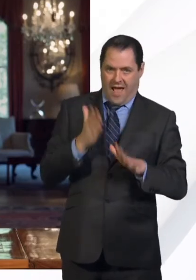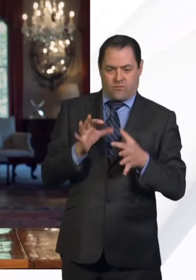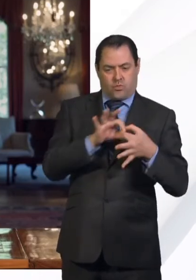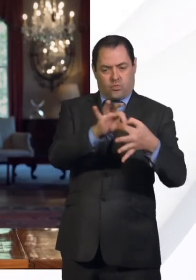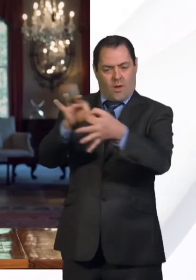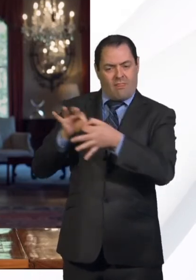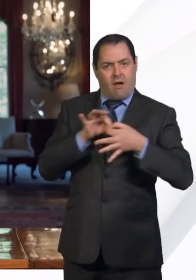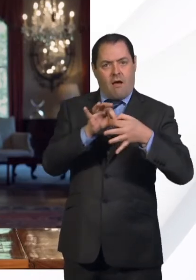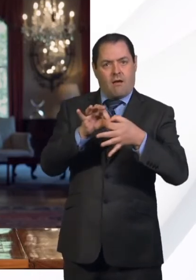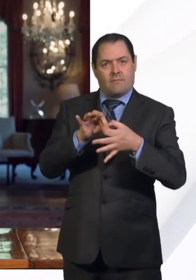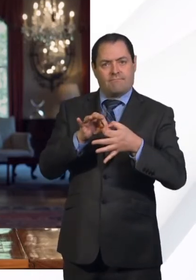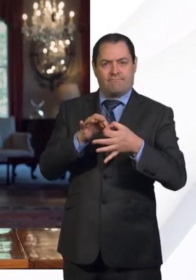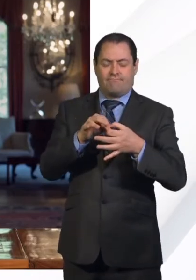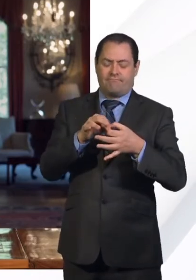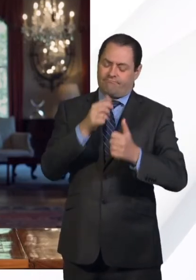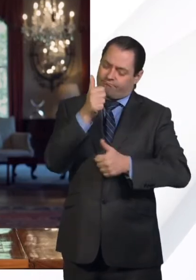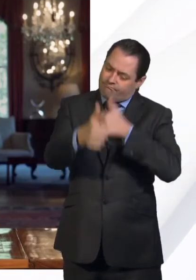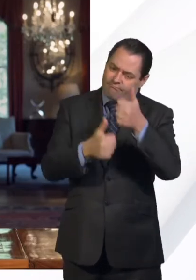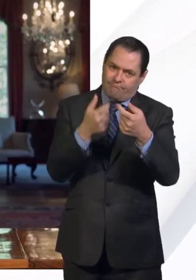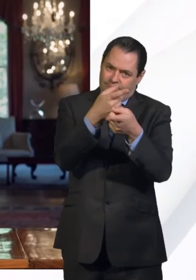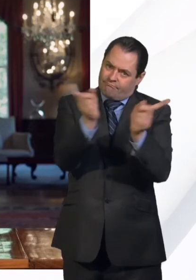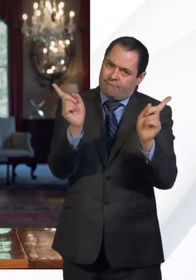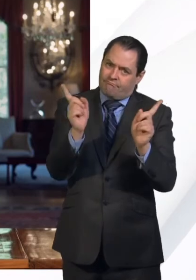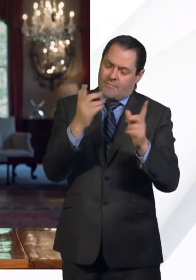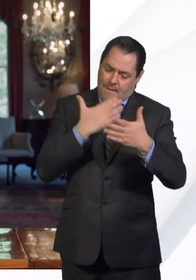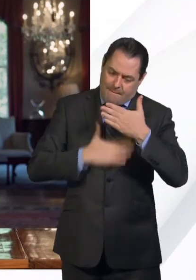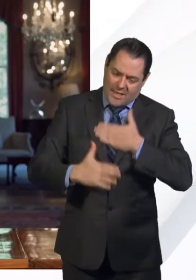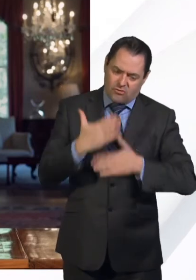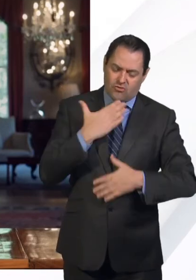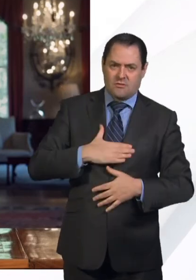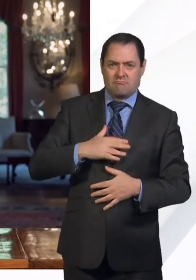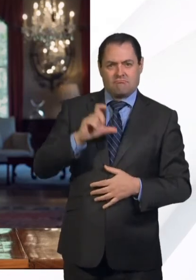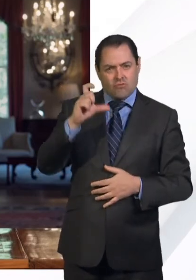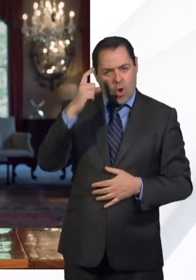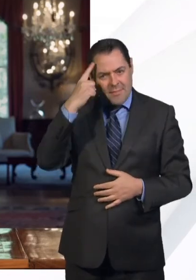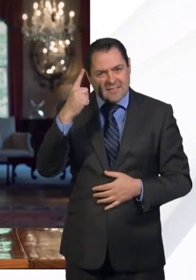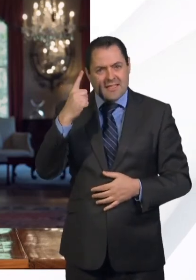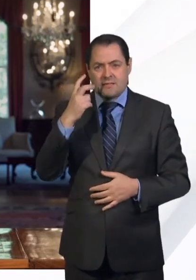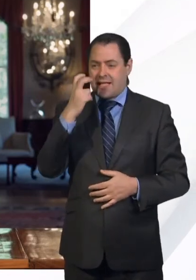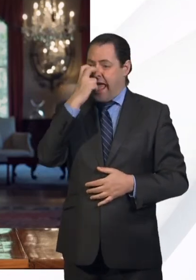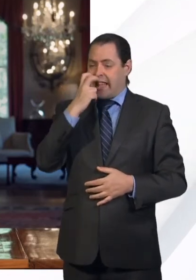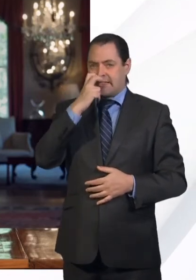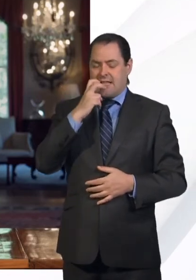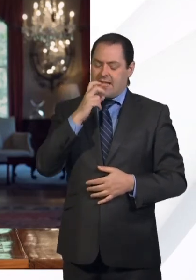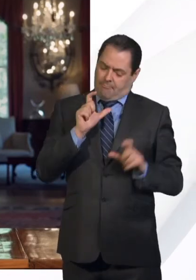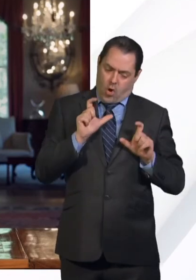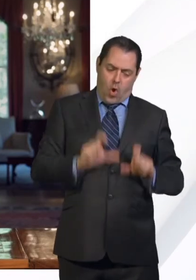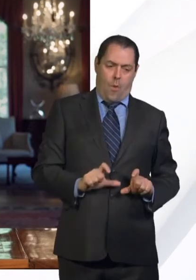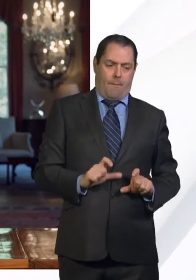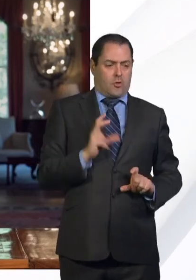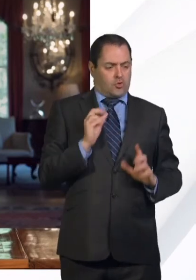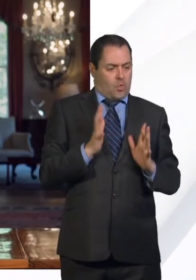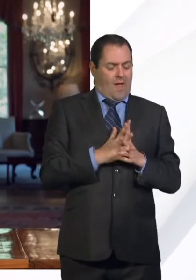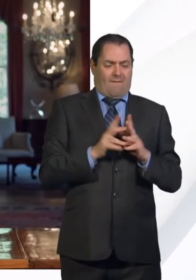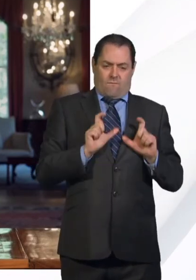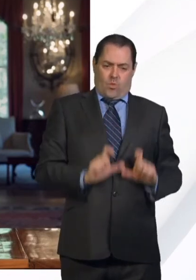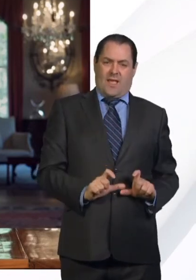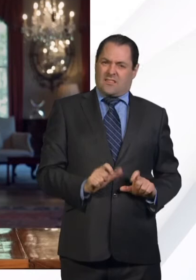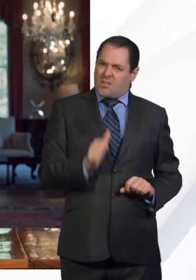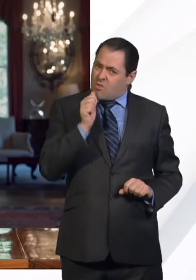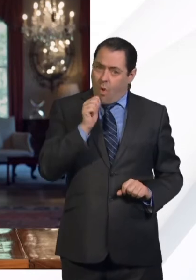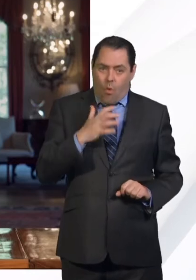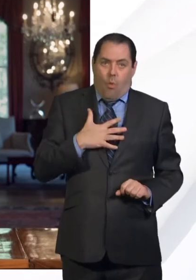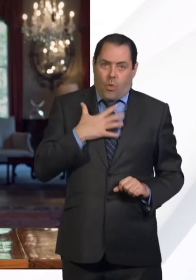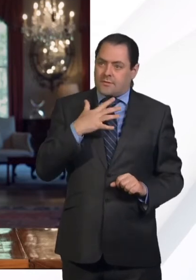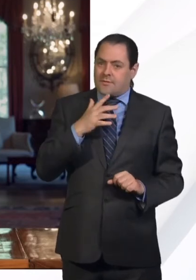the patience and common sense you've shown, the fortitude of the elderly, whose isolation we all want to end as fast